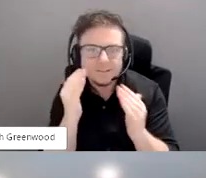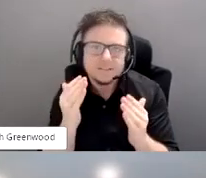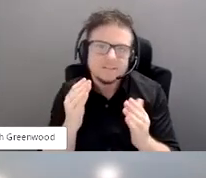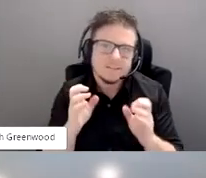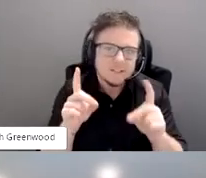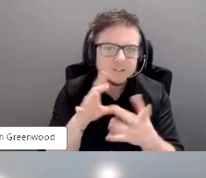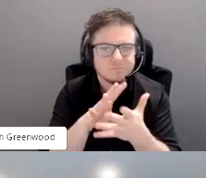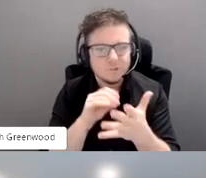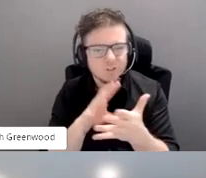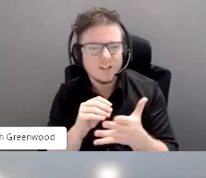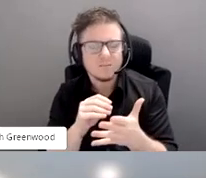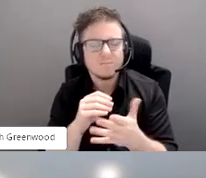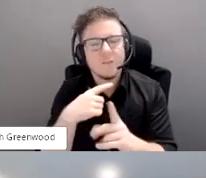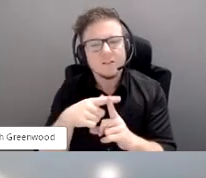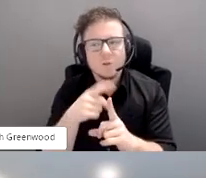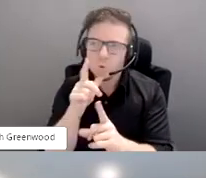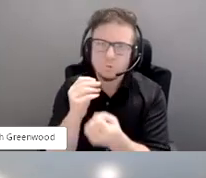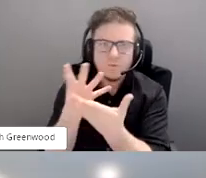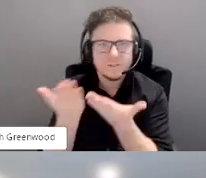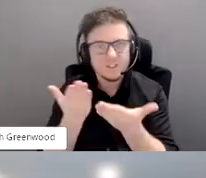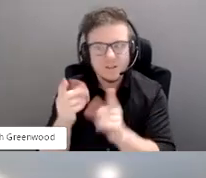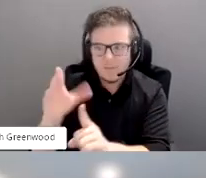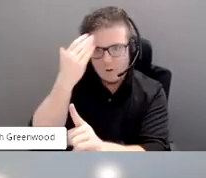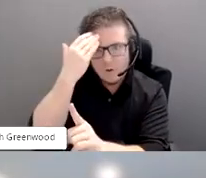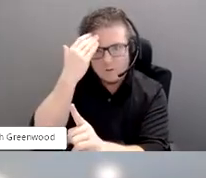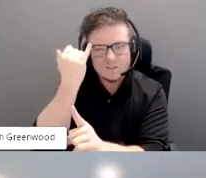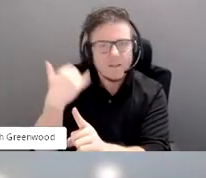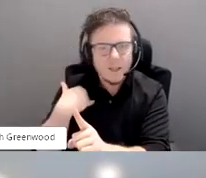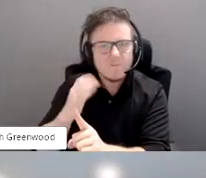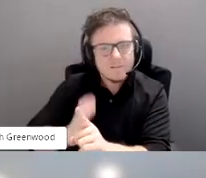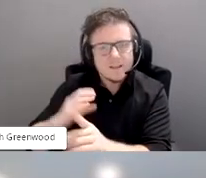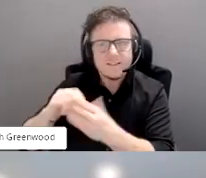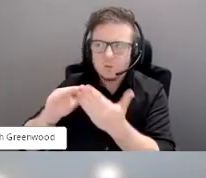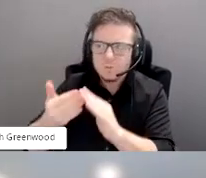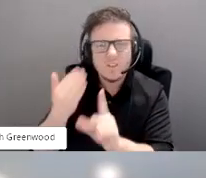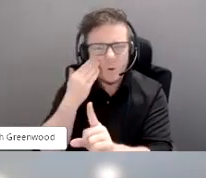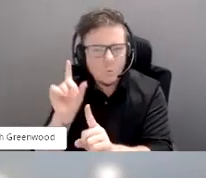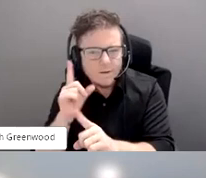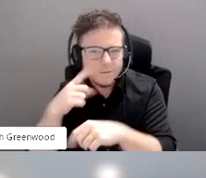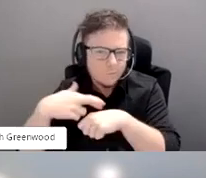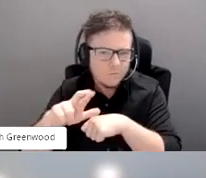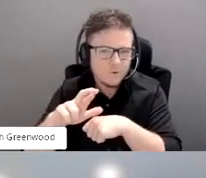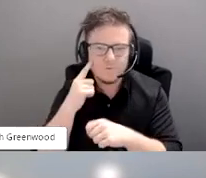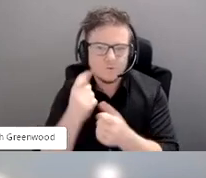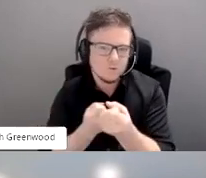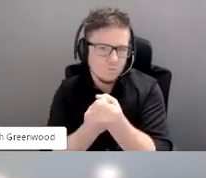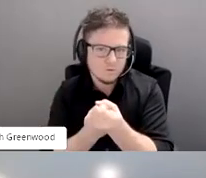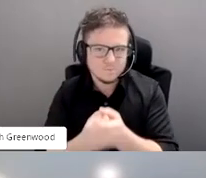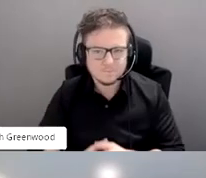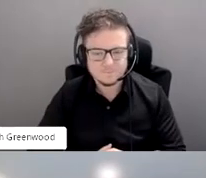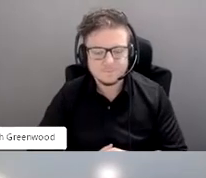and the providers' knowledge when they do have clients in their communities to know where they can refer people for support.